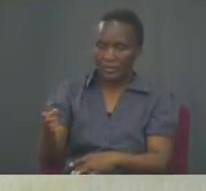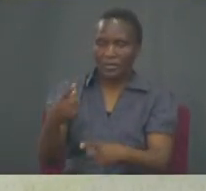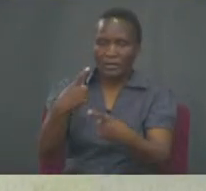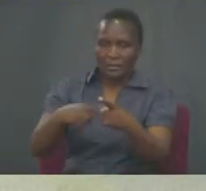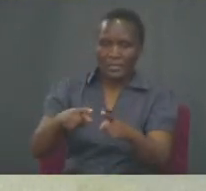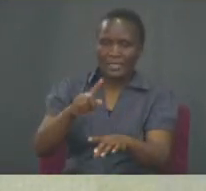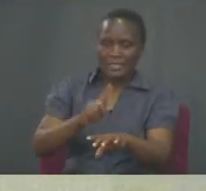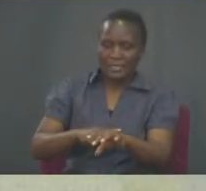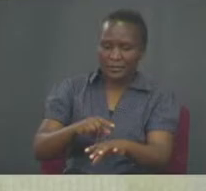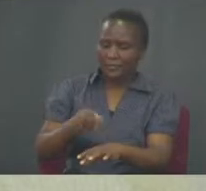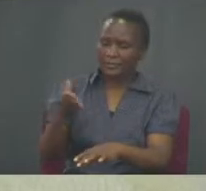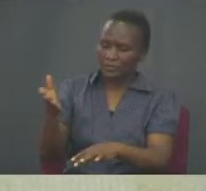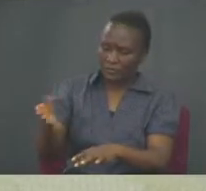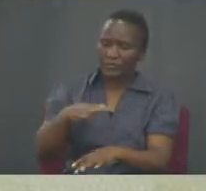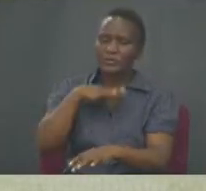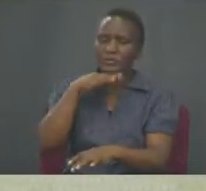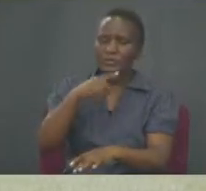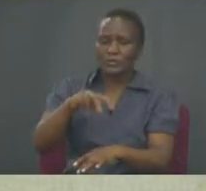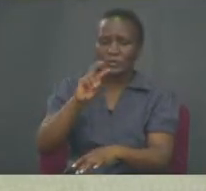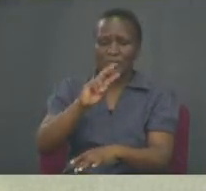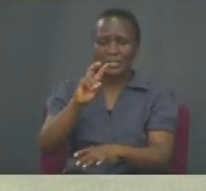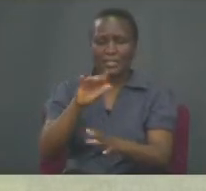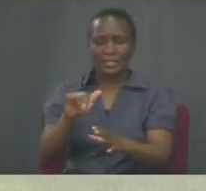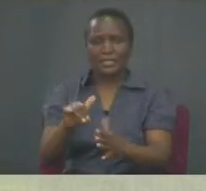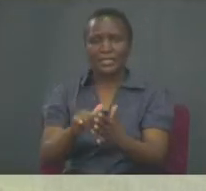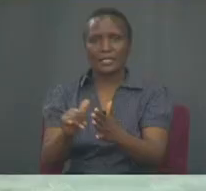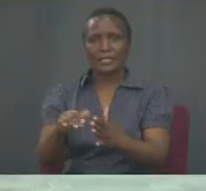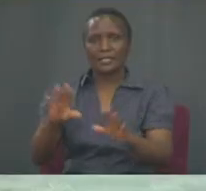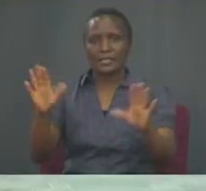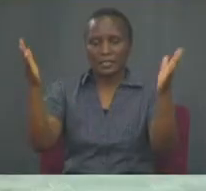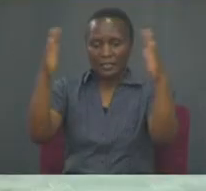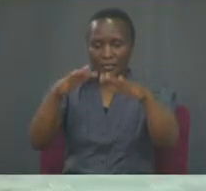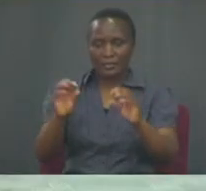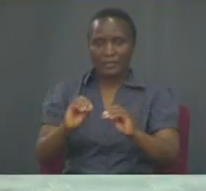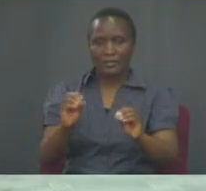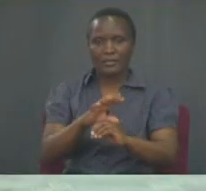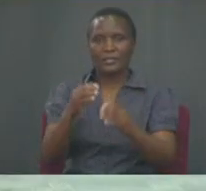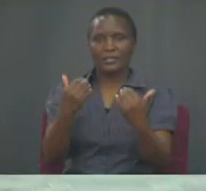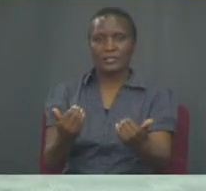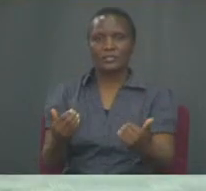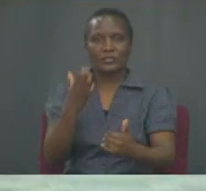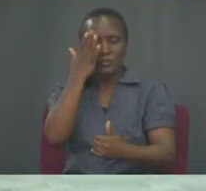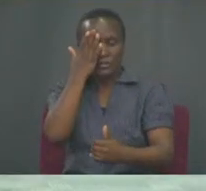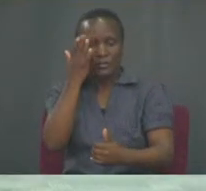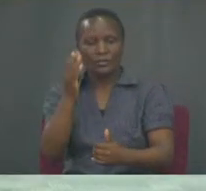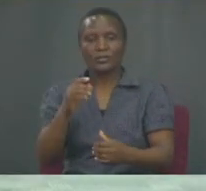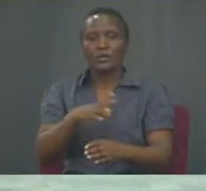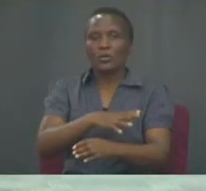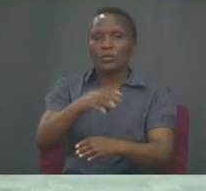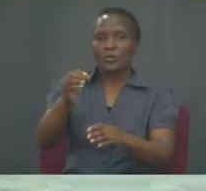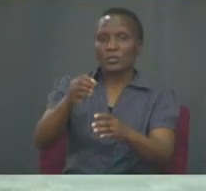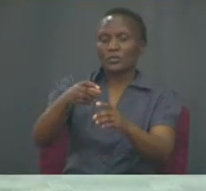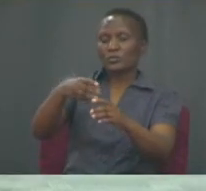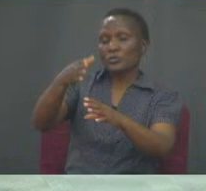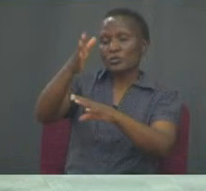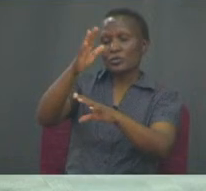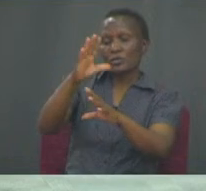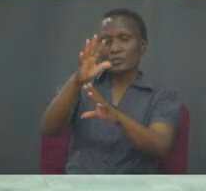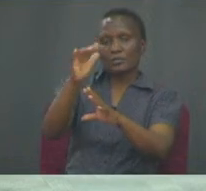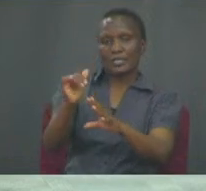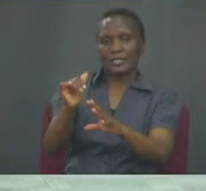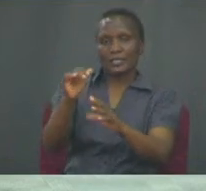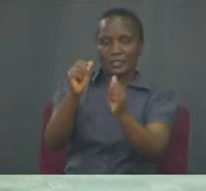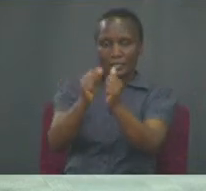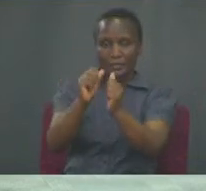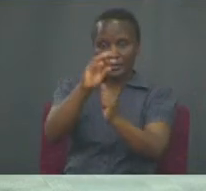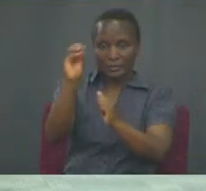so the children of Israel have to approach God by tribes. So when you read